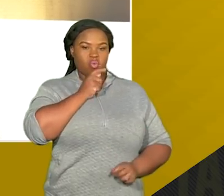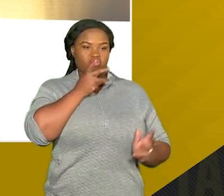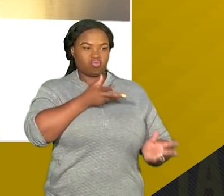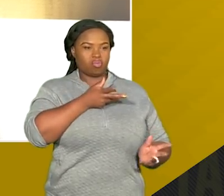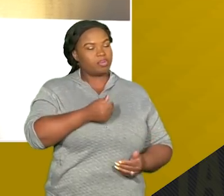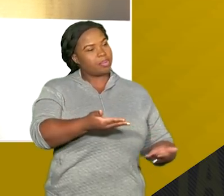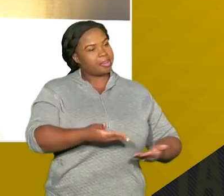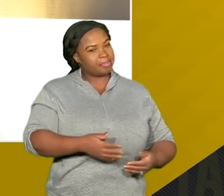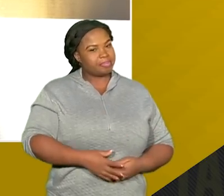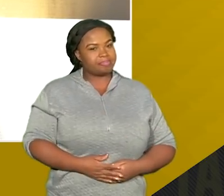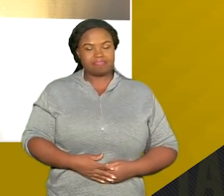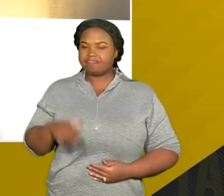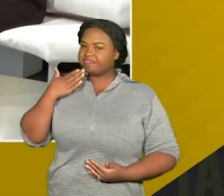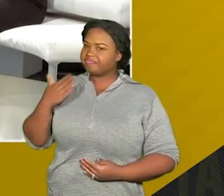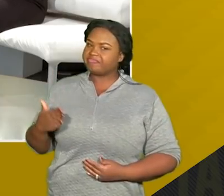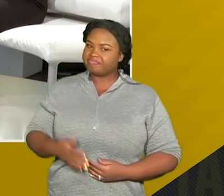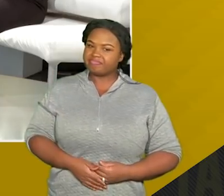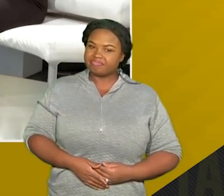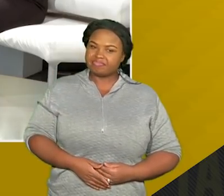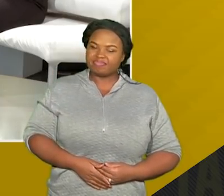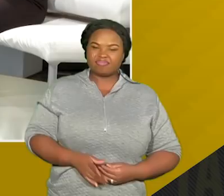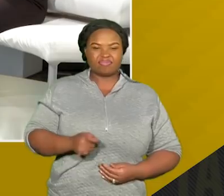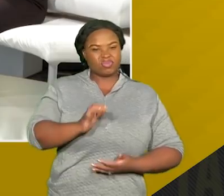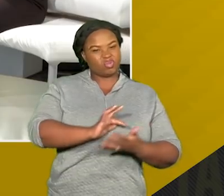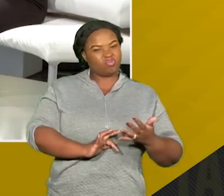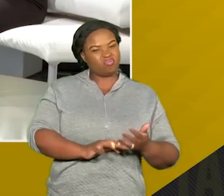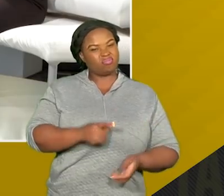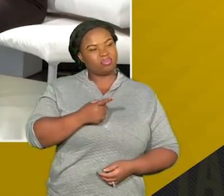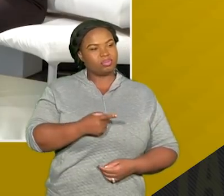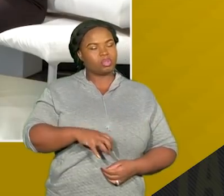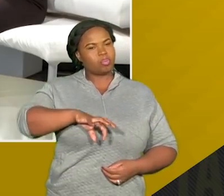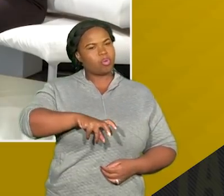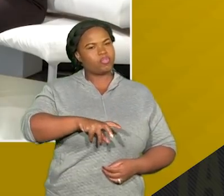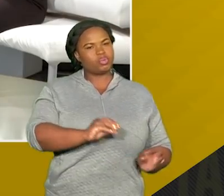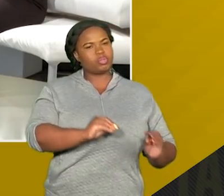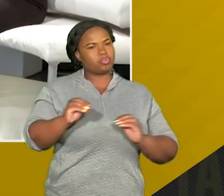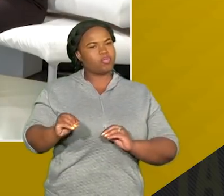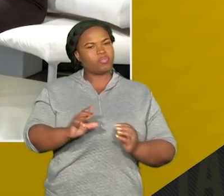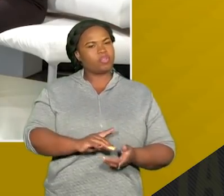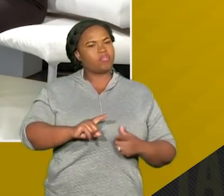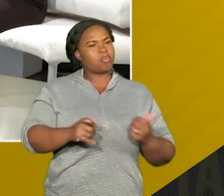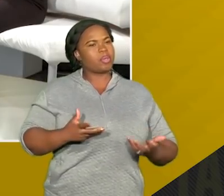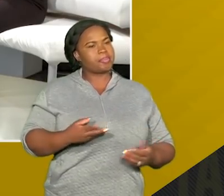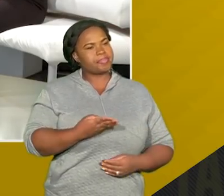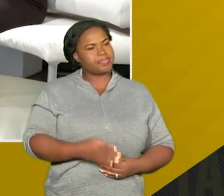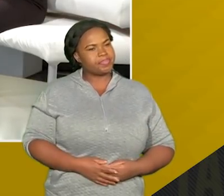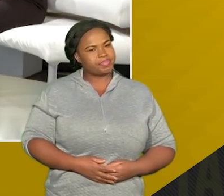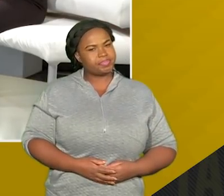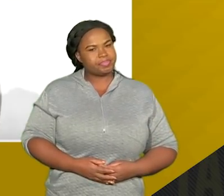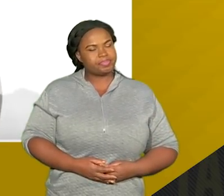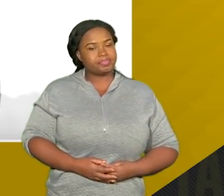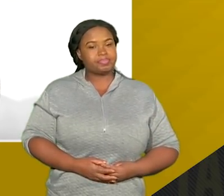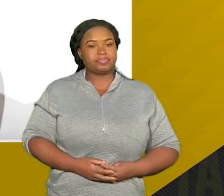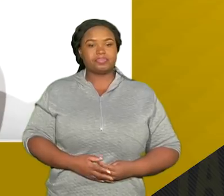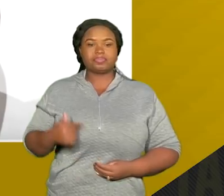Daphne, welcome to the show. Thank you. Which province did you have to move from? Where are you now? What's actually happening? Okay,